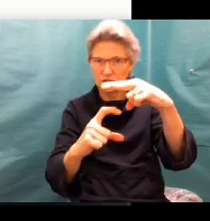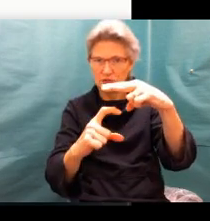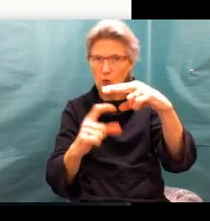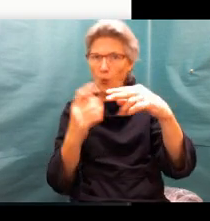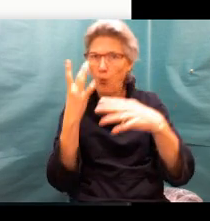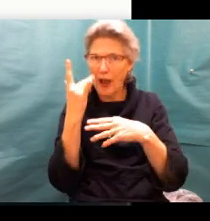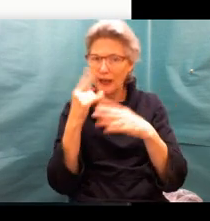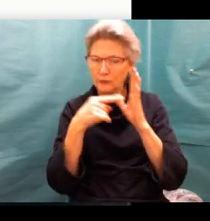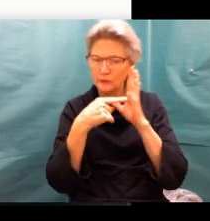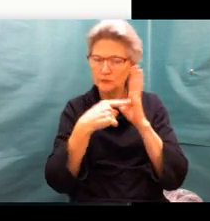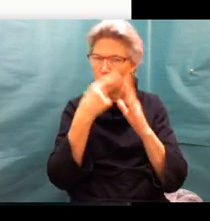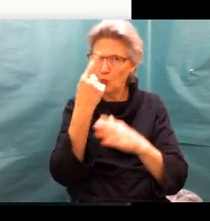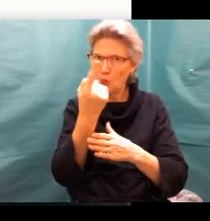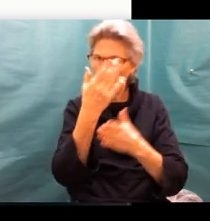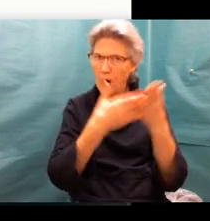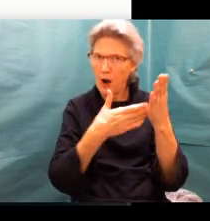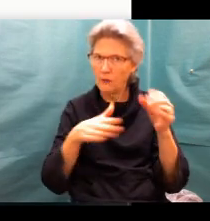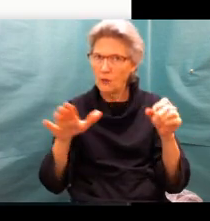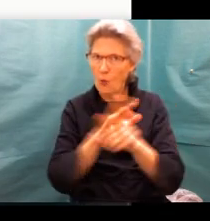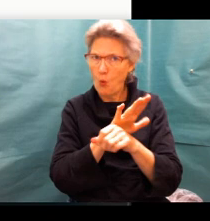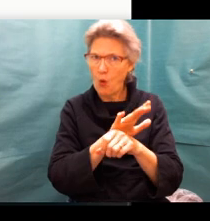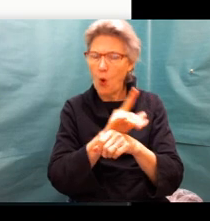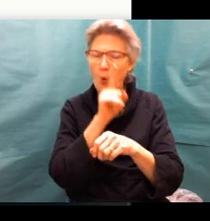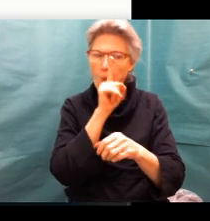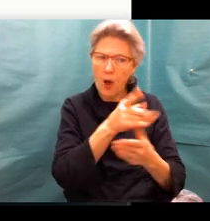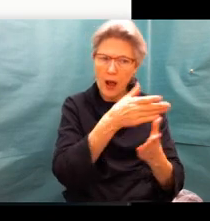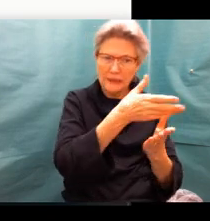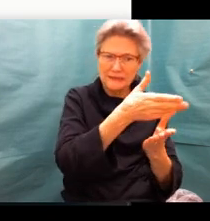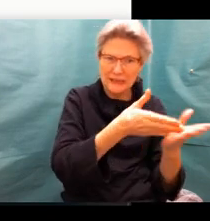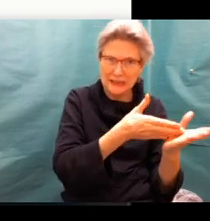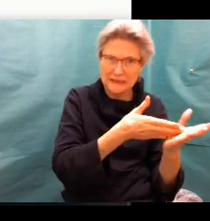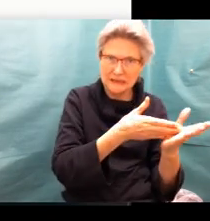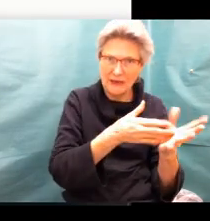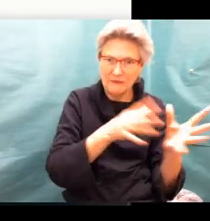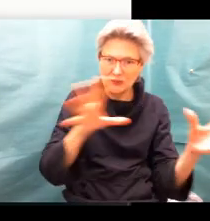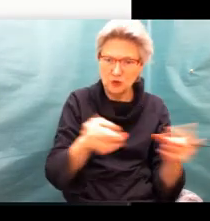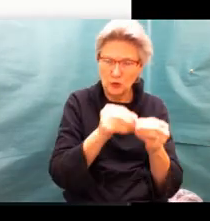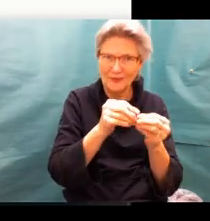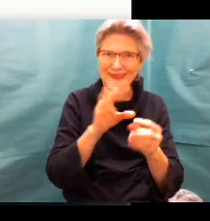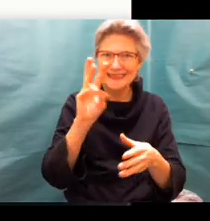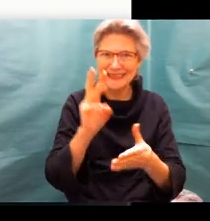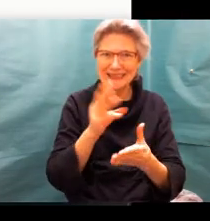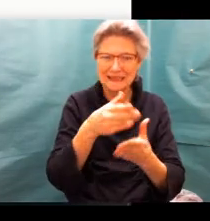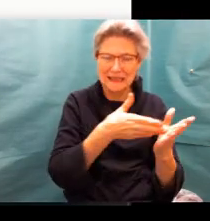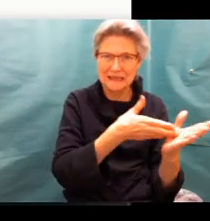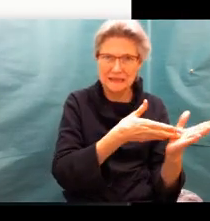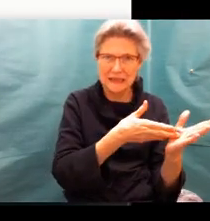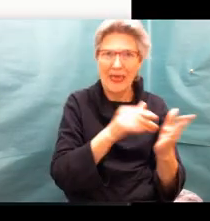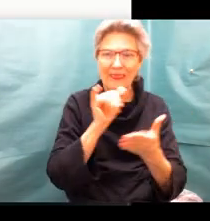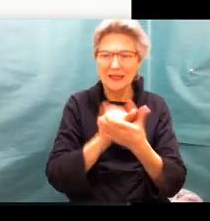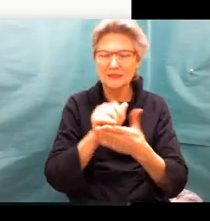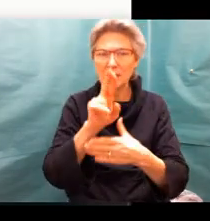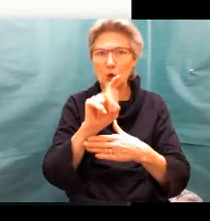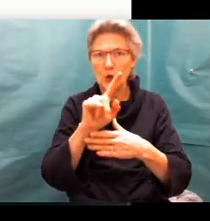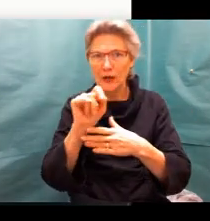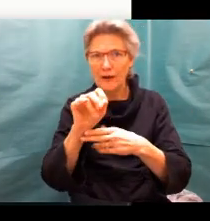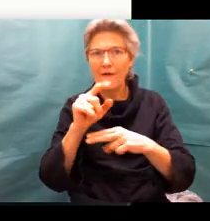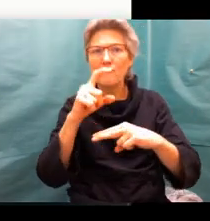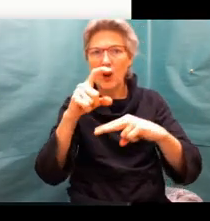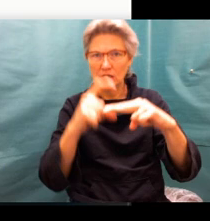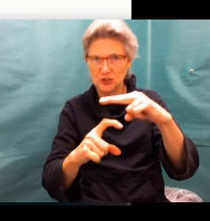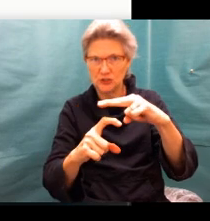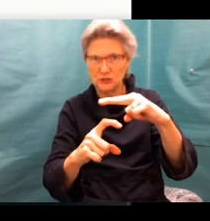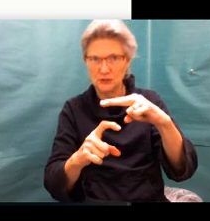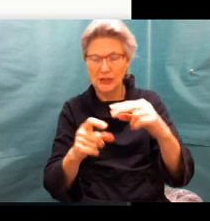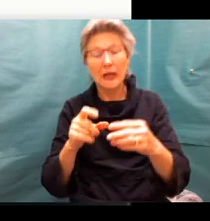1 slice out of the total of 6 slices. So that's my unit fraction. I can also write this